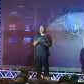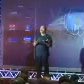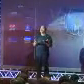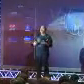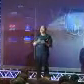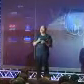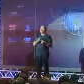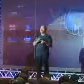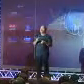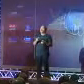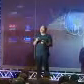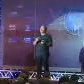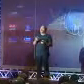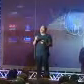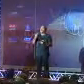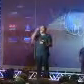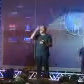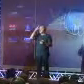every day.